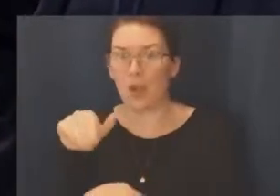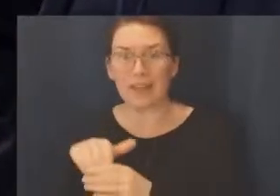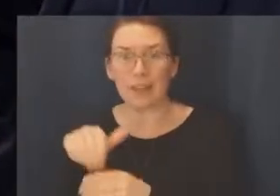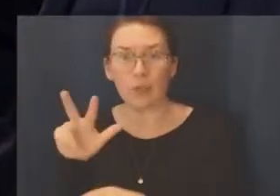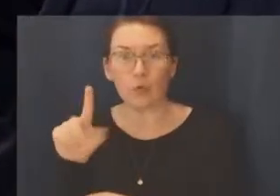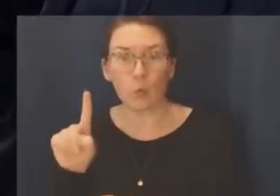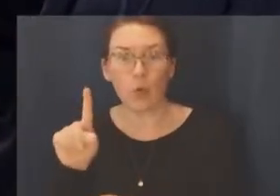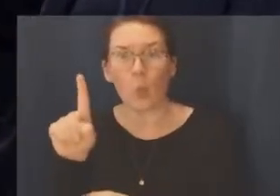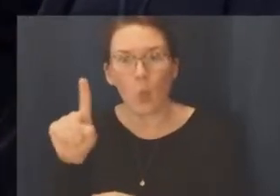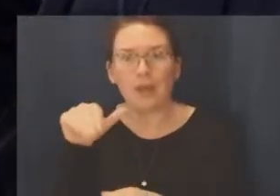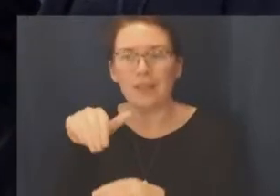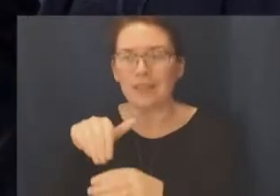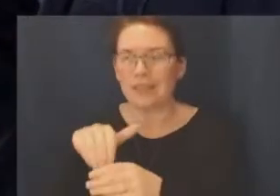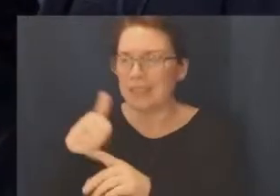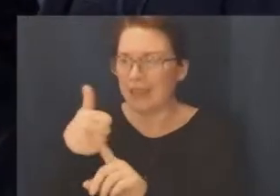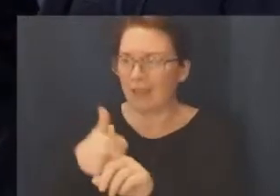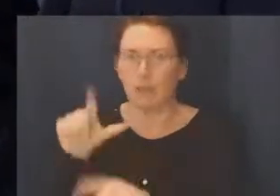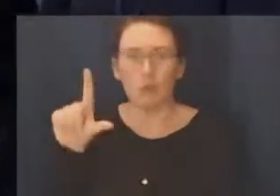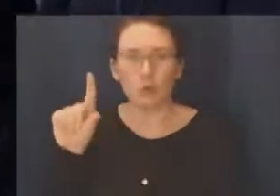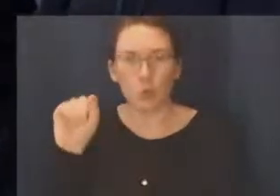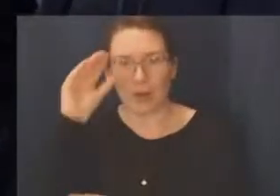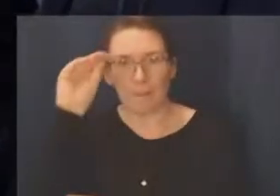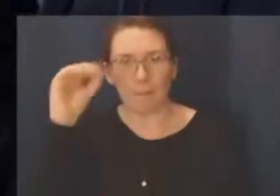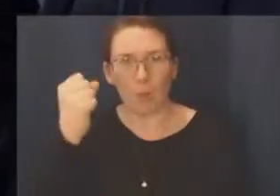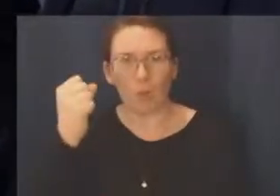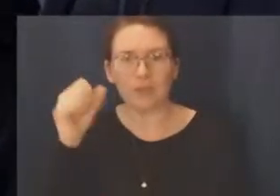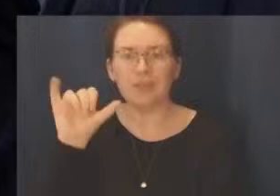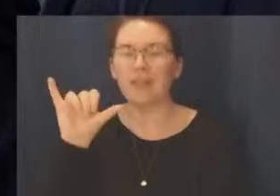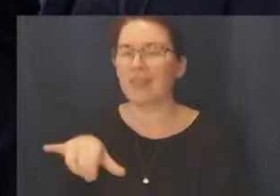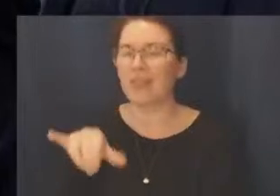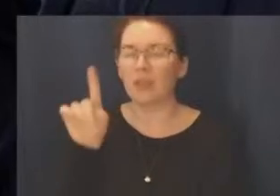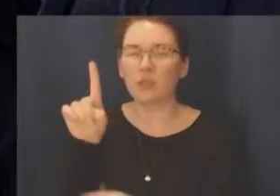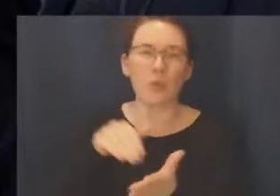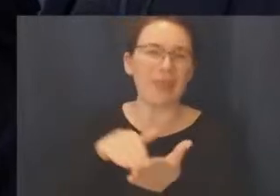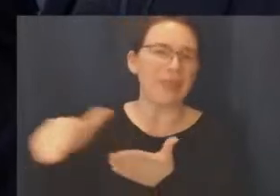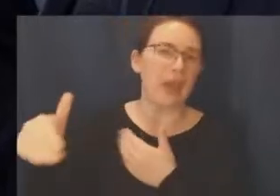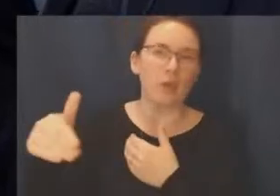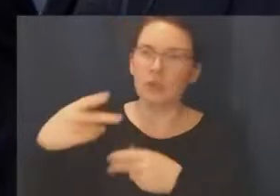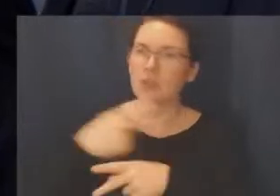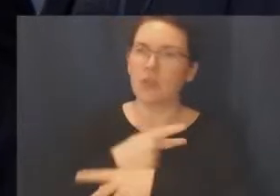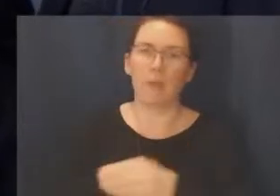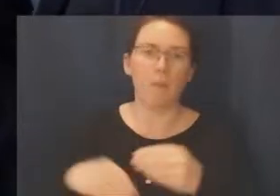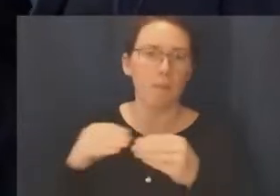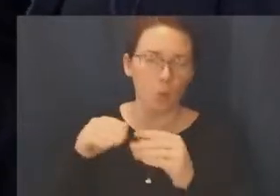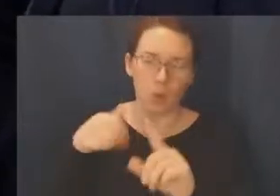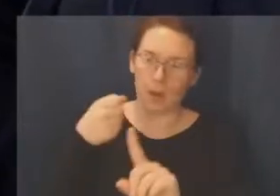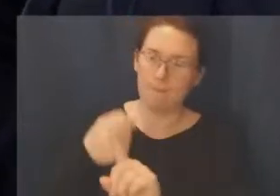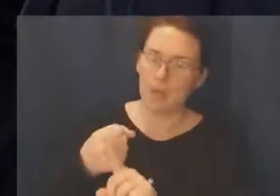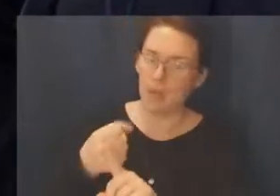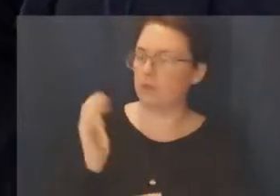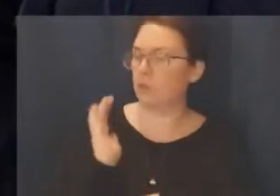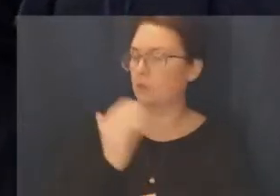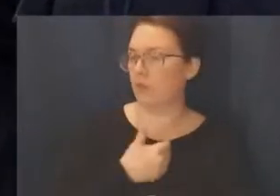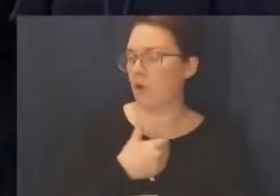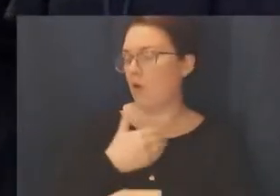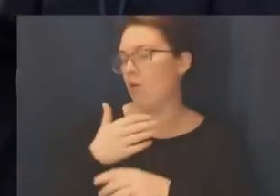is 1,000 times more impactful to our country from an economic point of view, from a moral point of view,